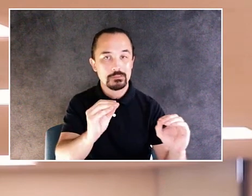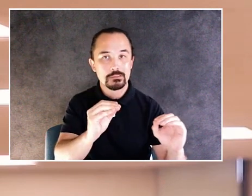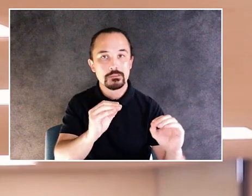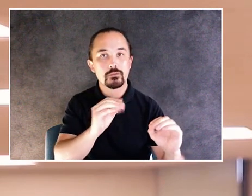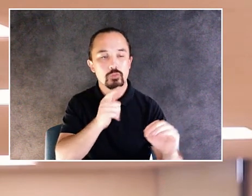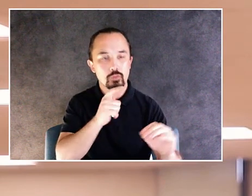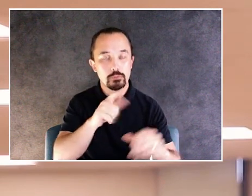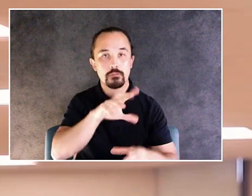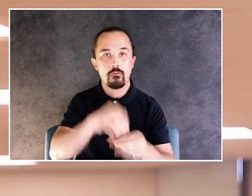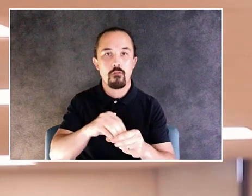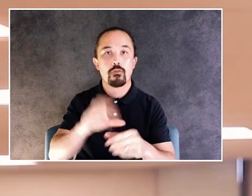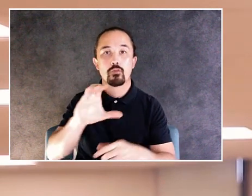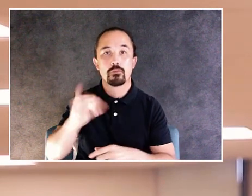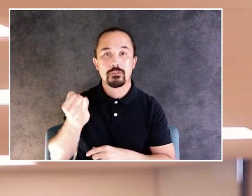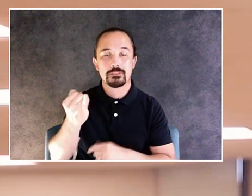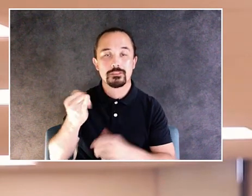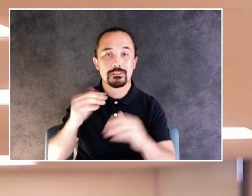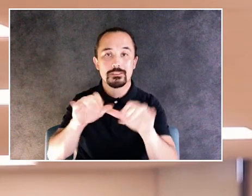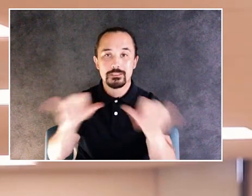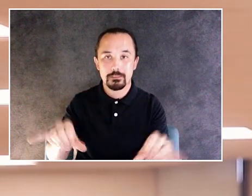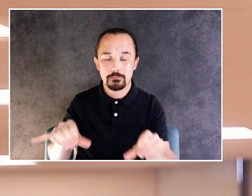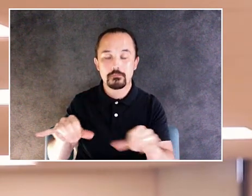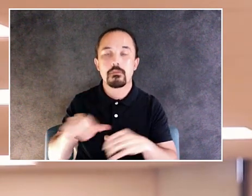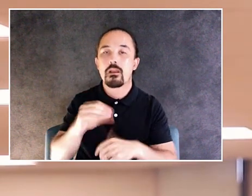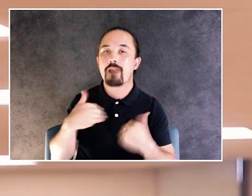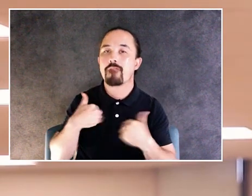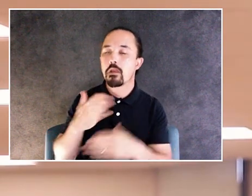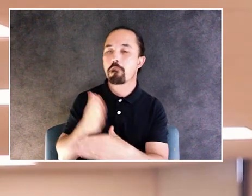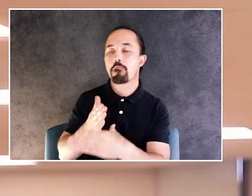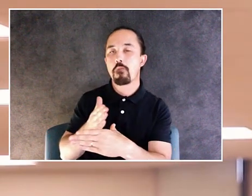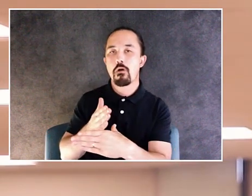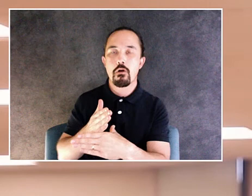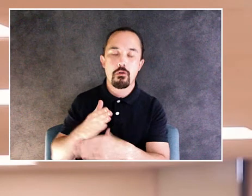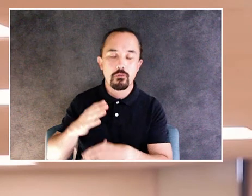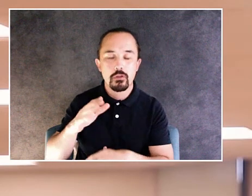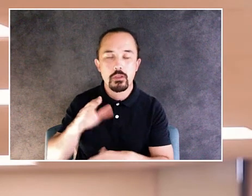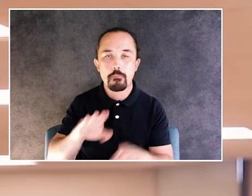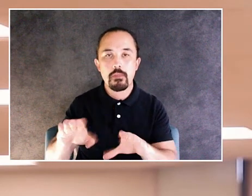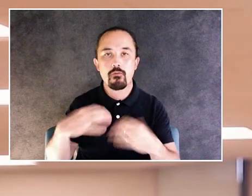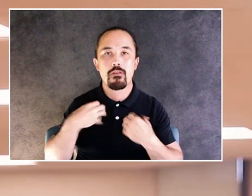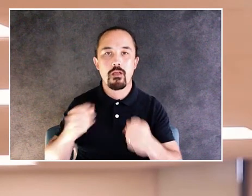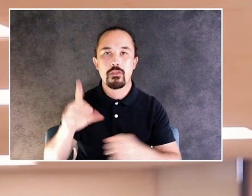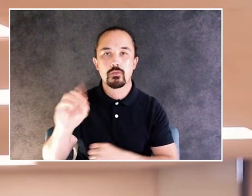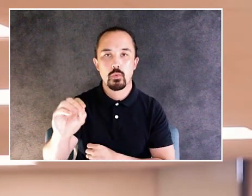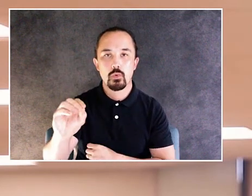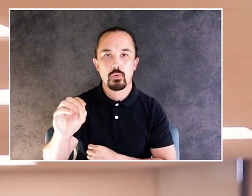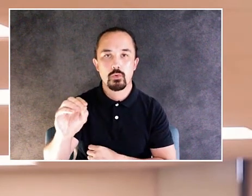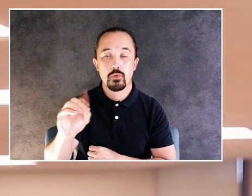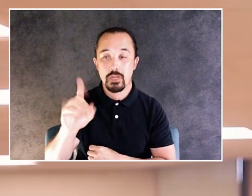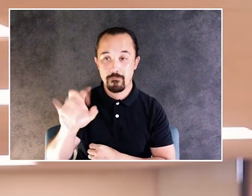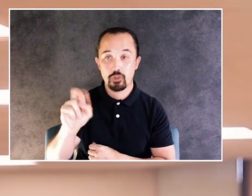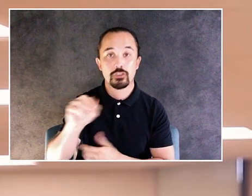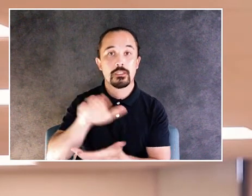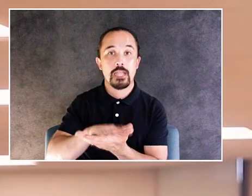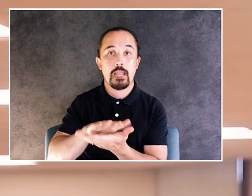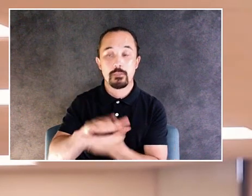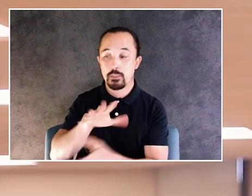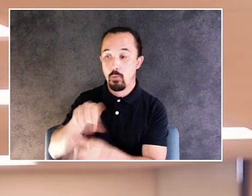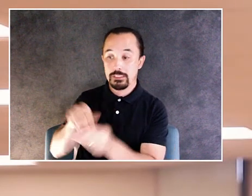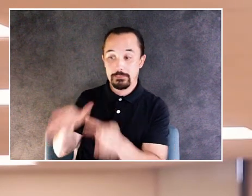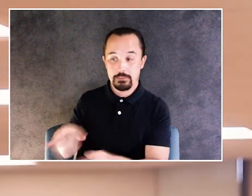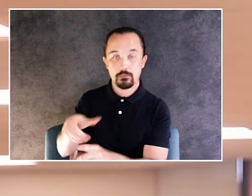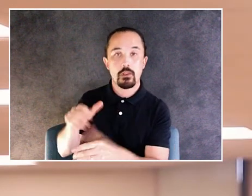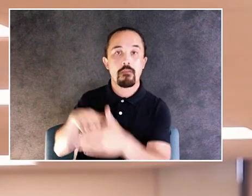involved due to a lower level offense and who have a moderate behavioral health disorder. The diversion campus participants would have access